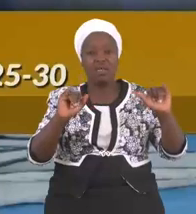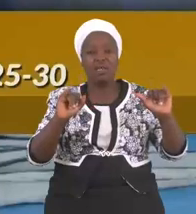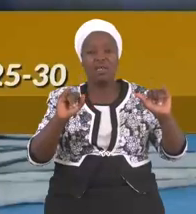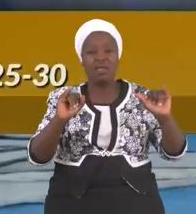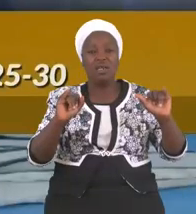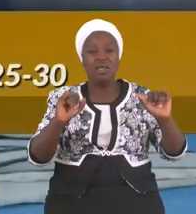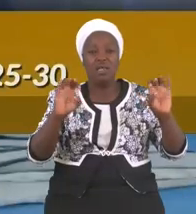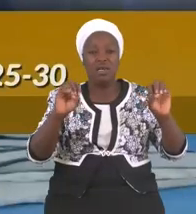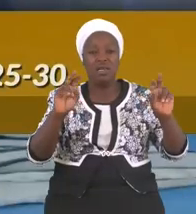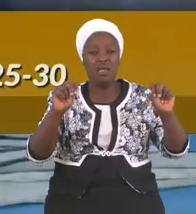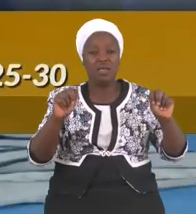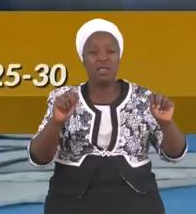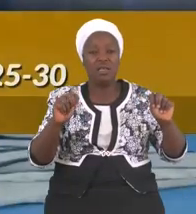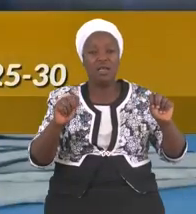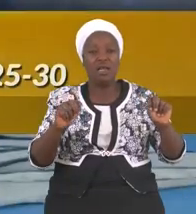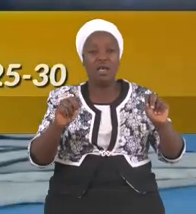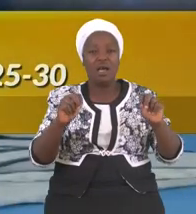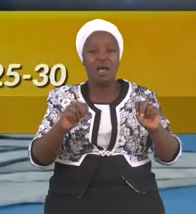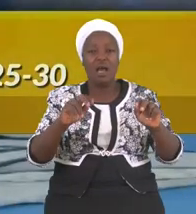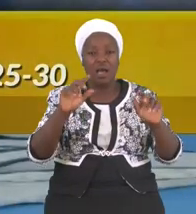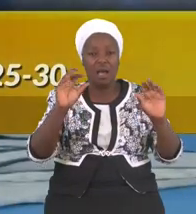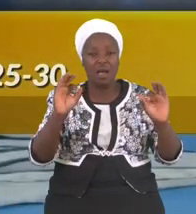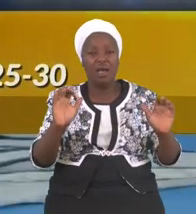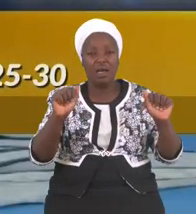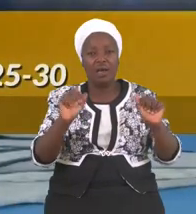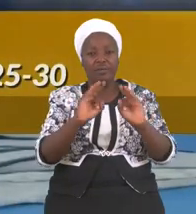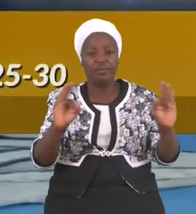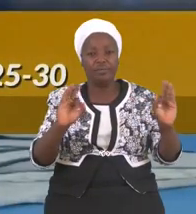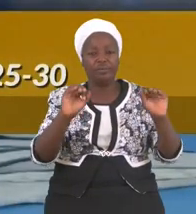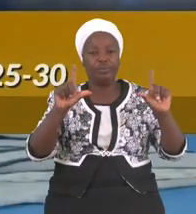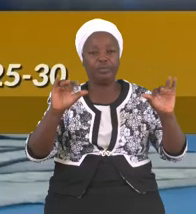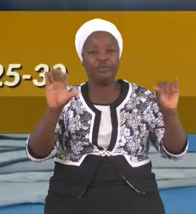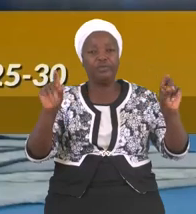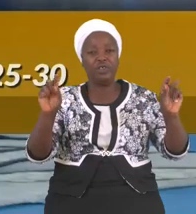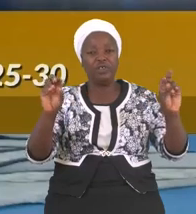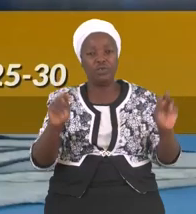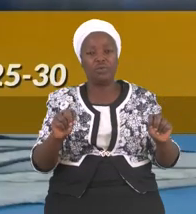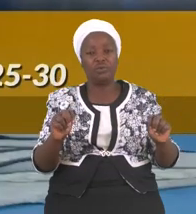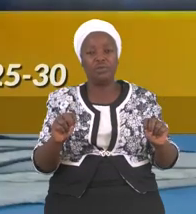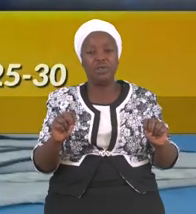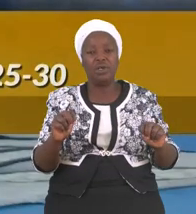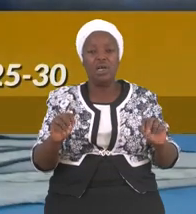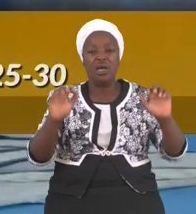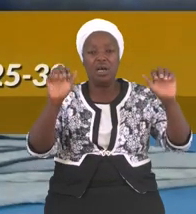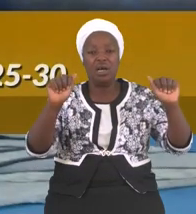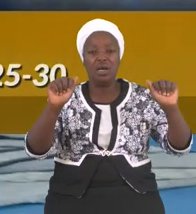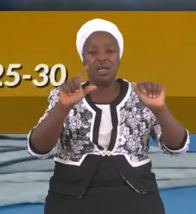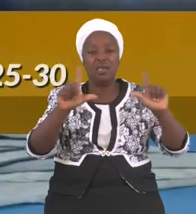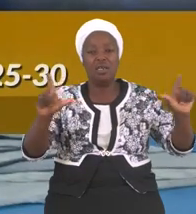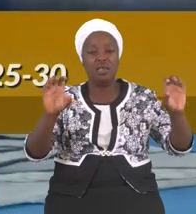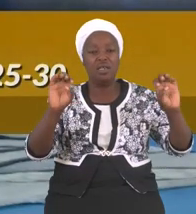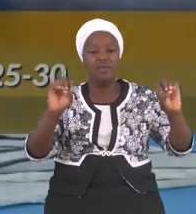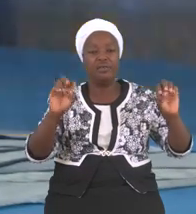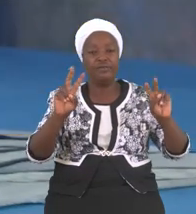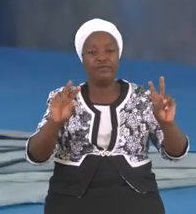Alien afflictions alleviated. It says in Mark chapter 7, reading from verse 25, for a